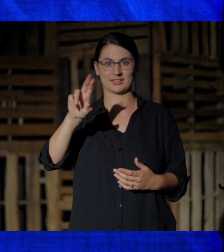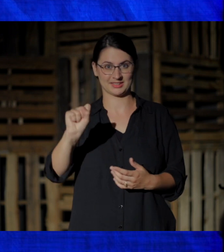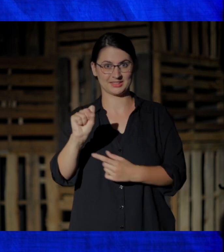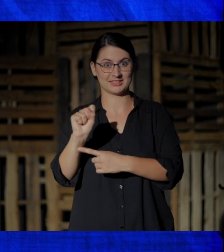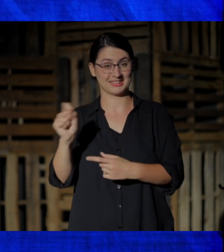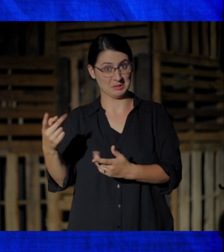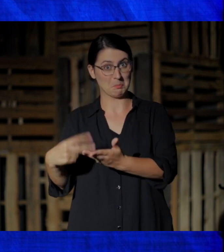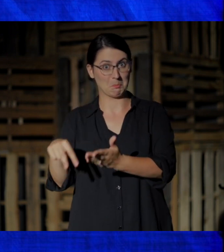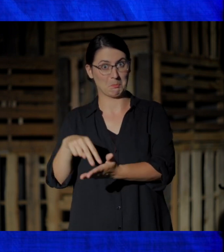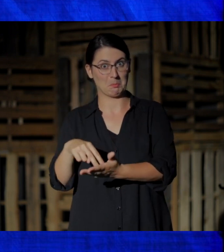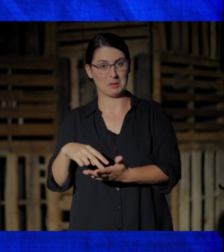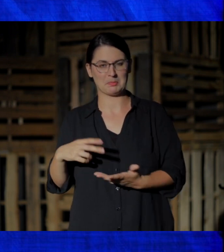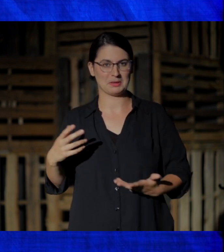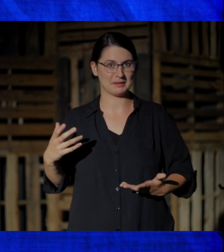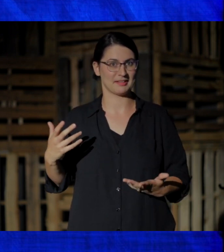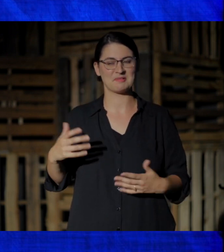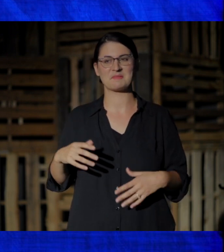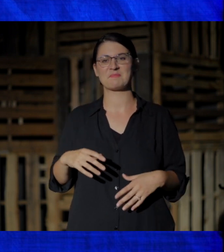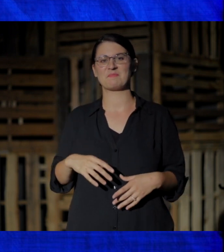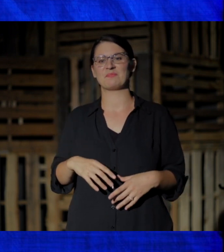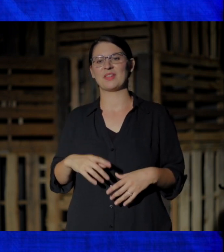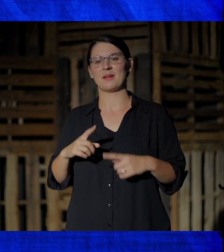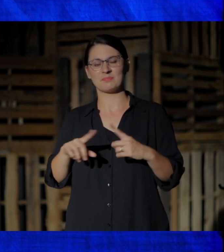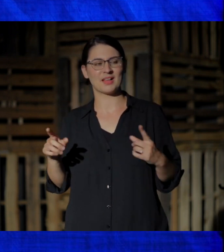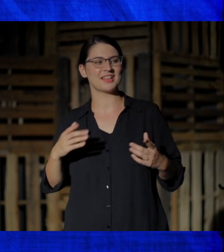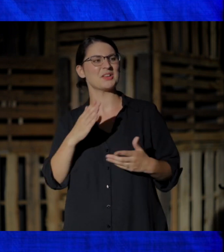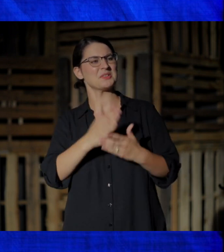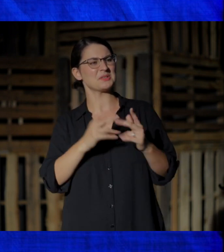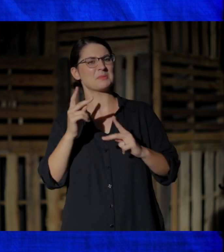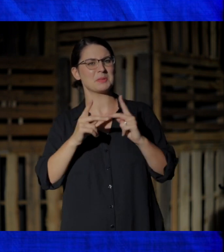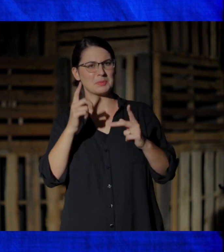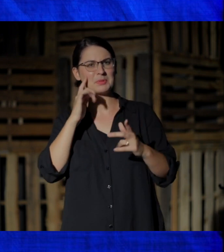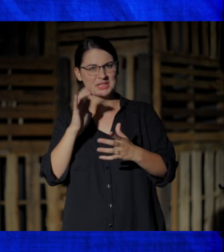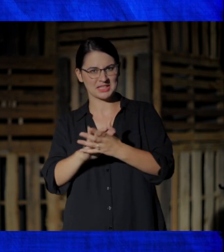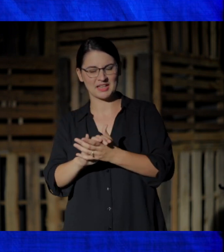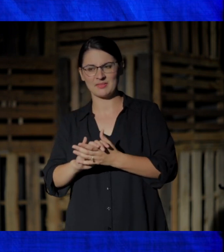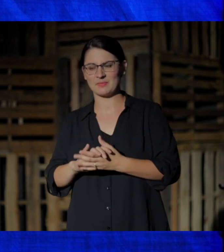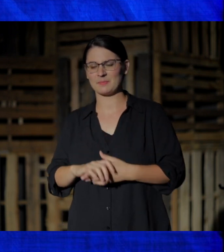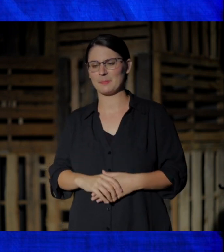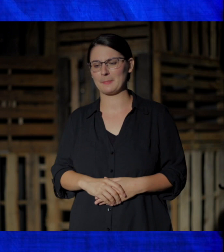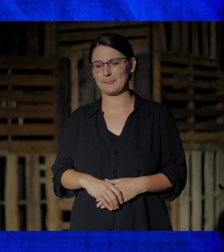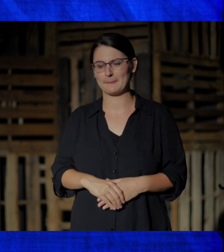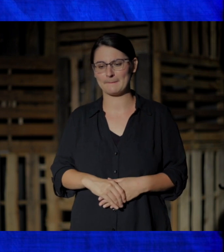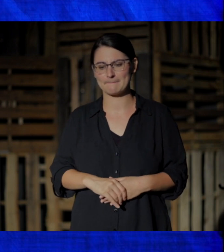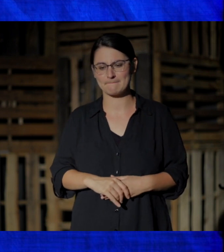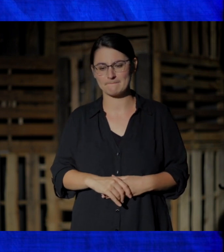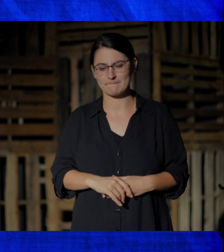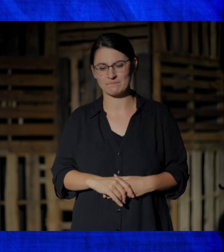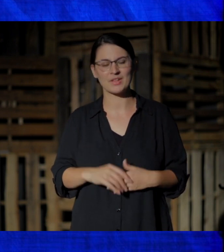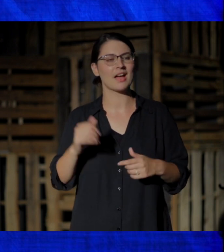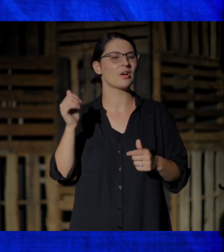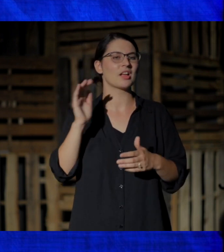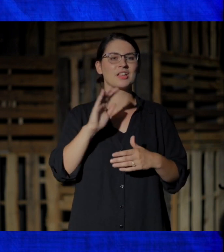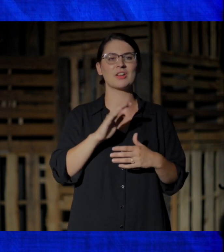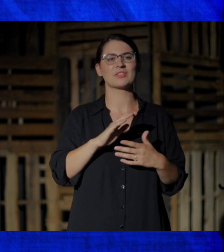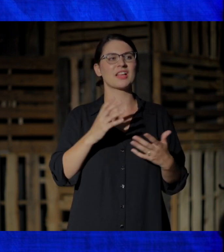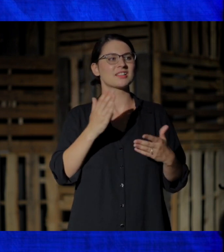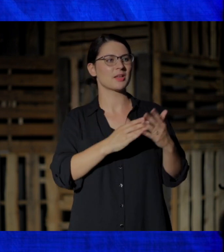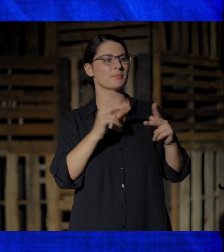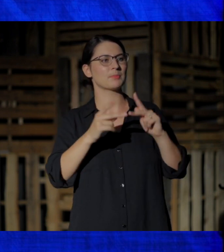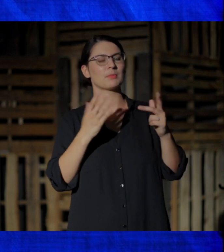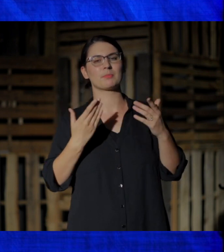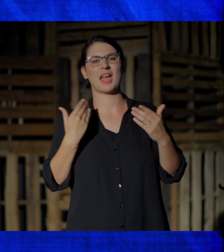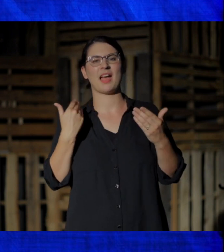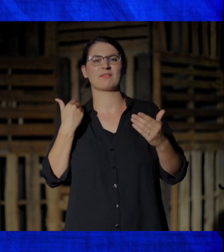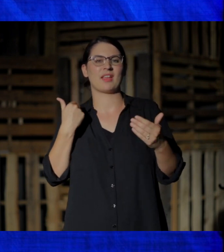I don't know anybody that's, now we have the people that saw the light, you know, and we've all maybe, everybody knows somebody that has one of those. Maybe you don't,